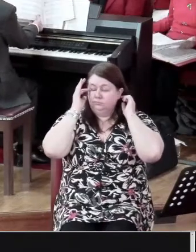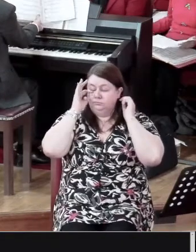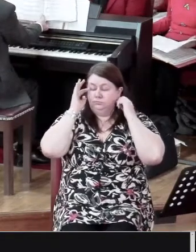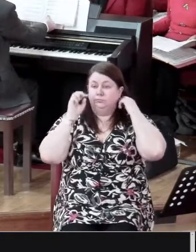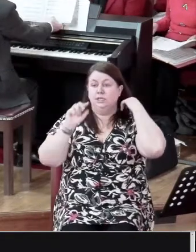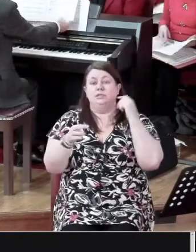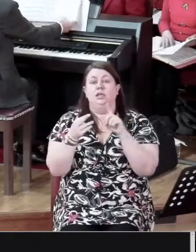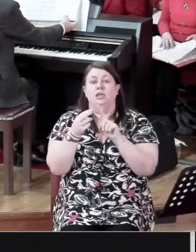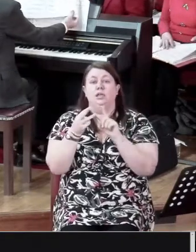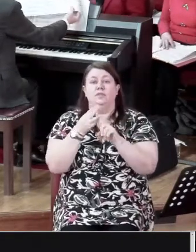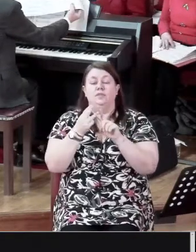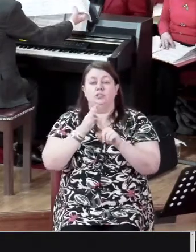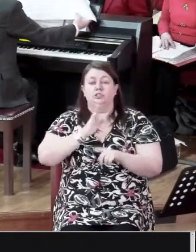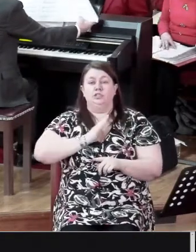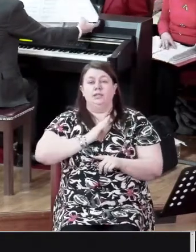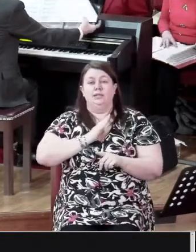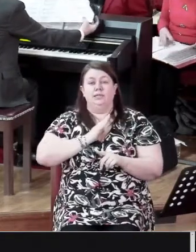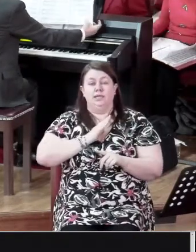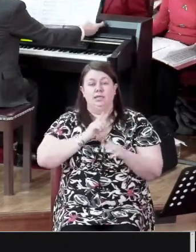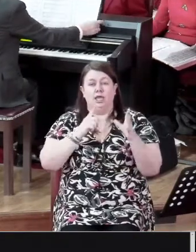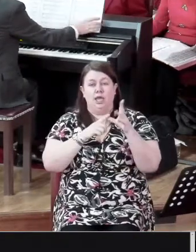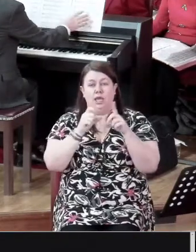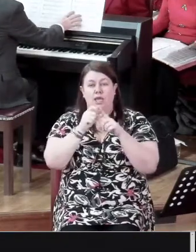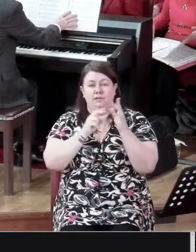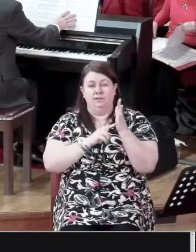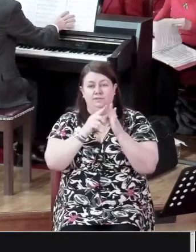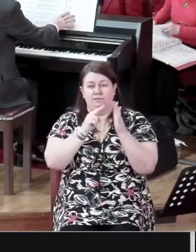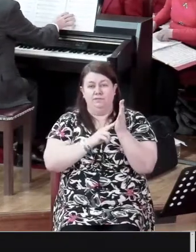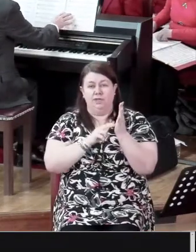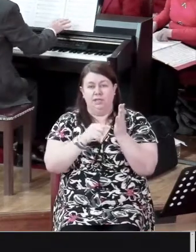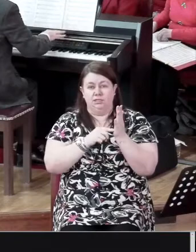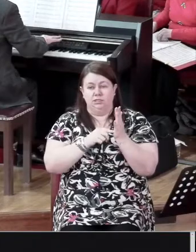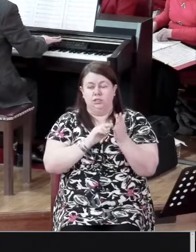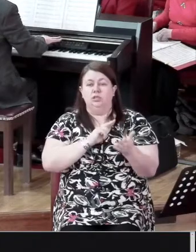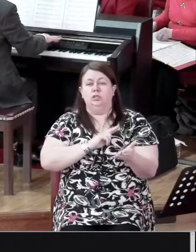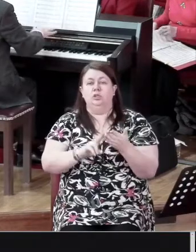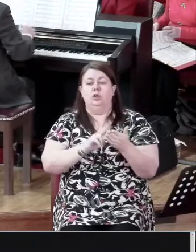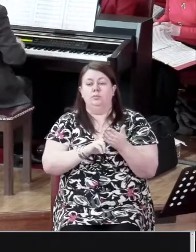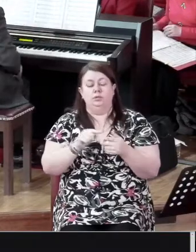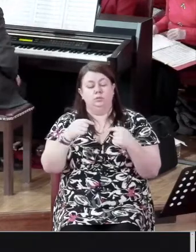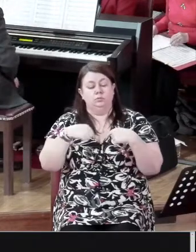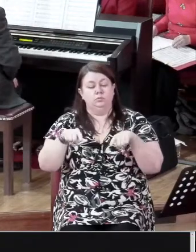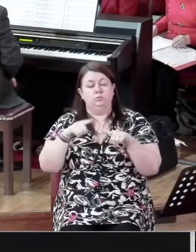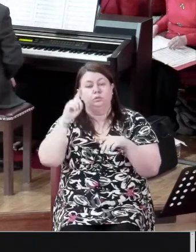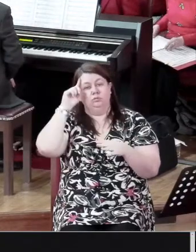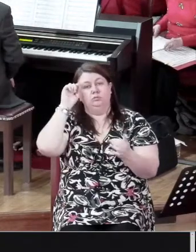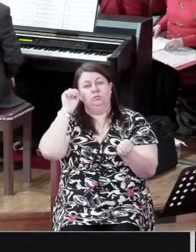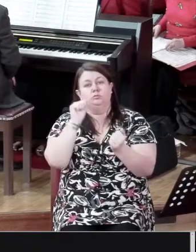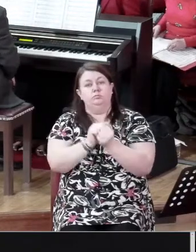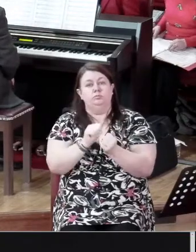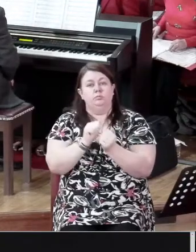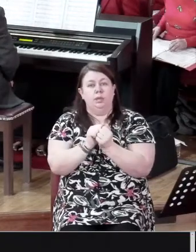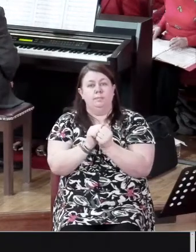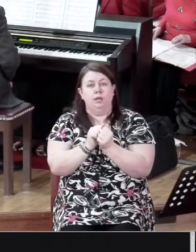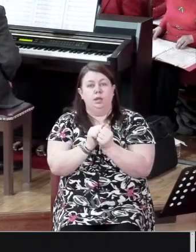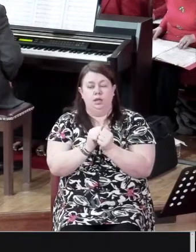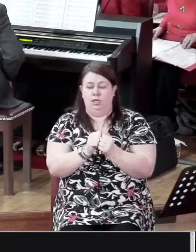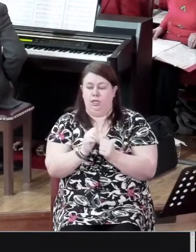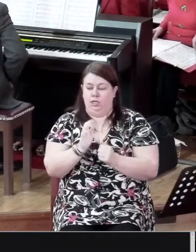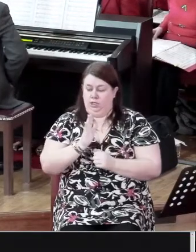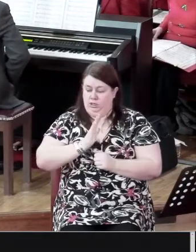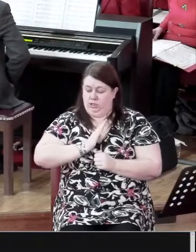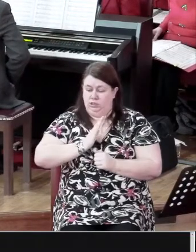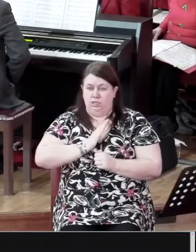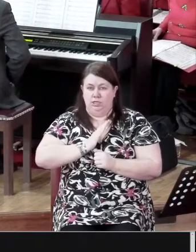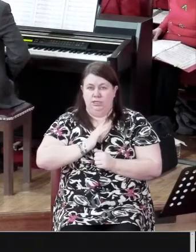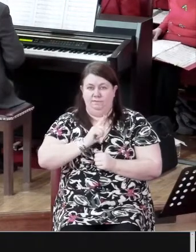This is our third Sunday in Advent, and traditionally the church normally remembers this as the church as the Sunday for the coming